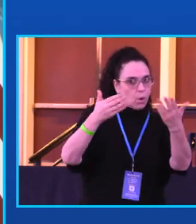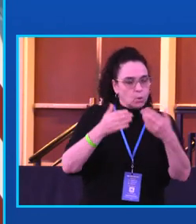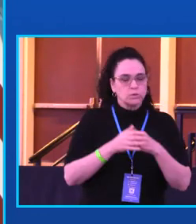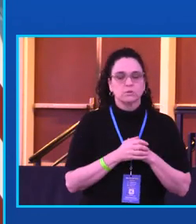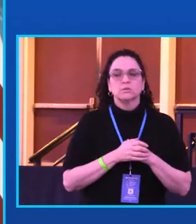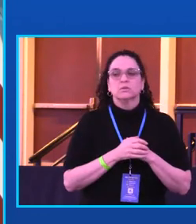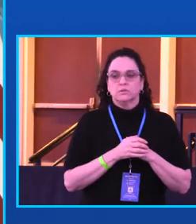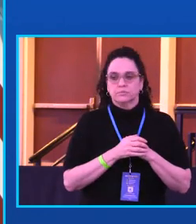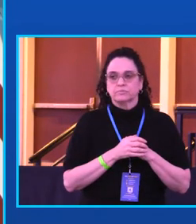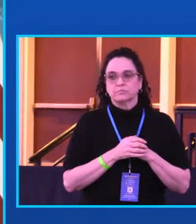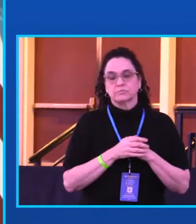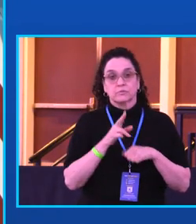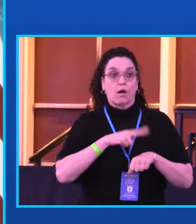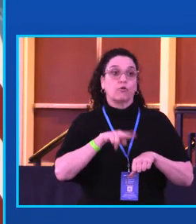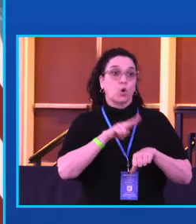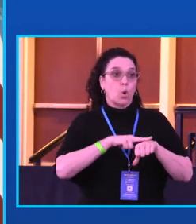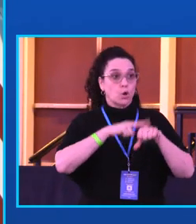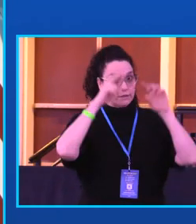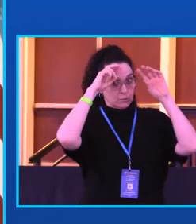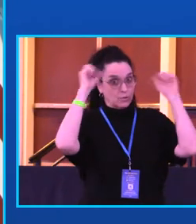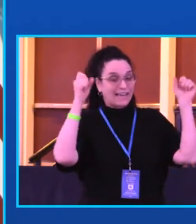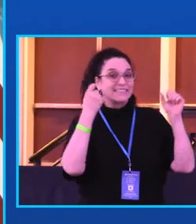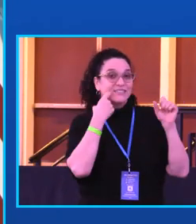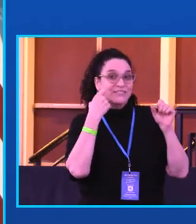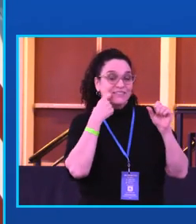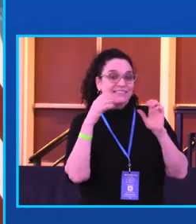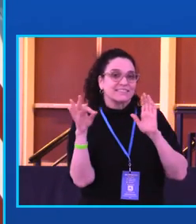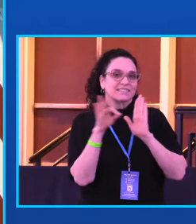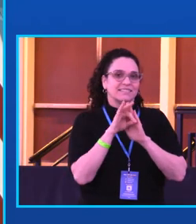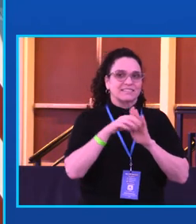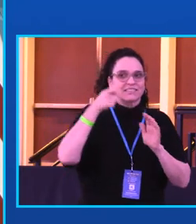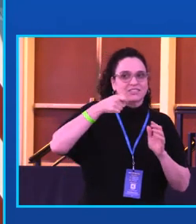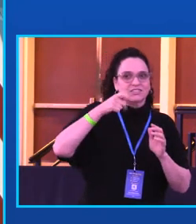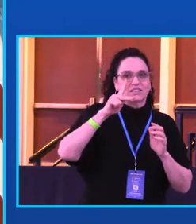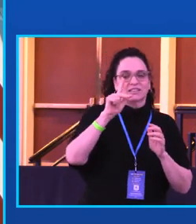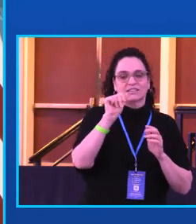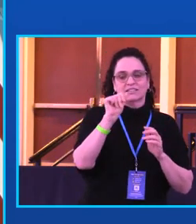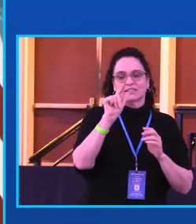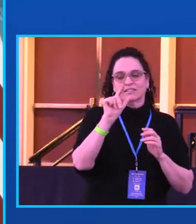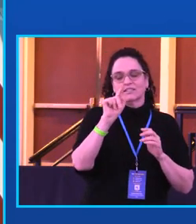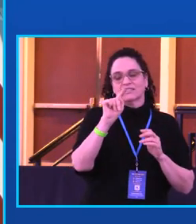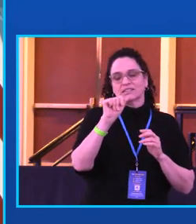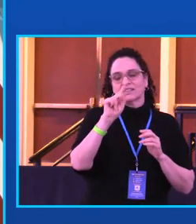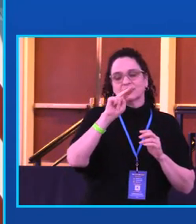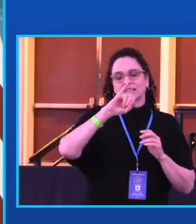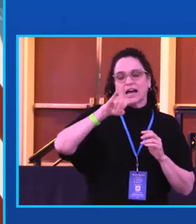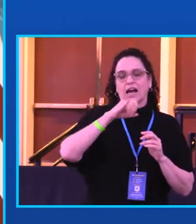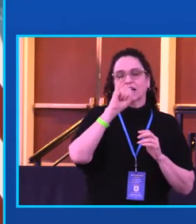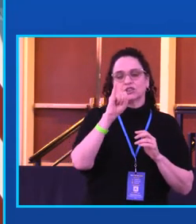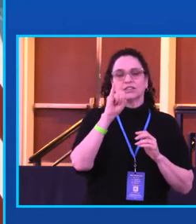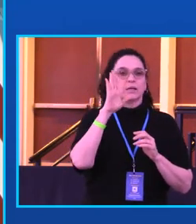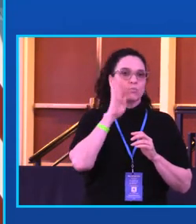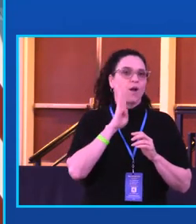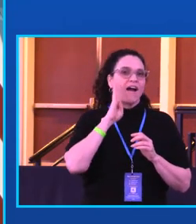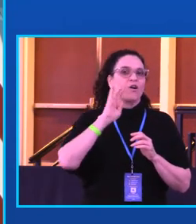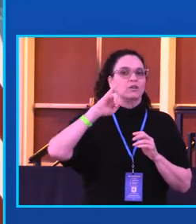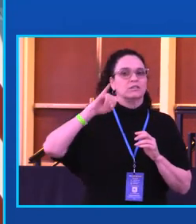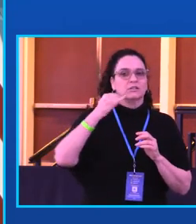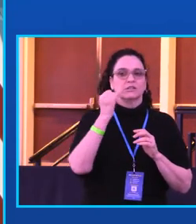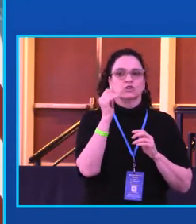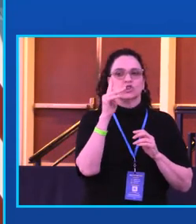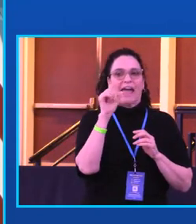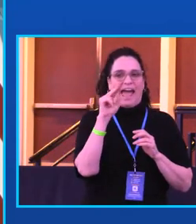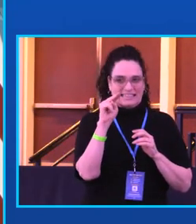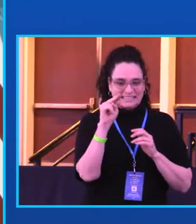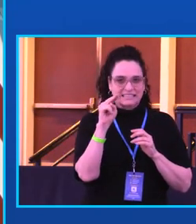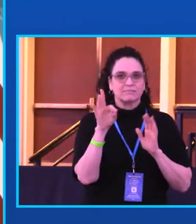And of course, the president recently nominated Judge Ketanji Brown Jackson to the United